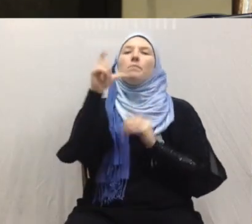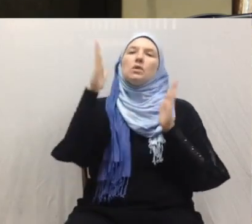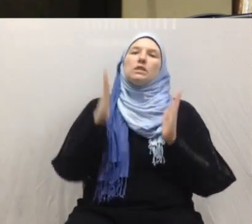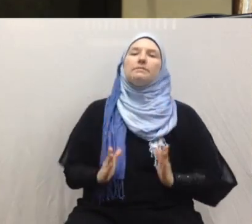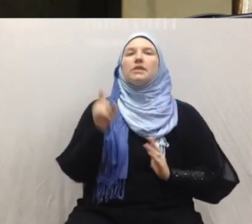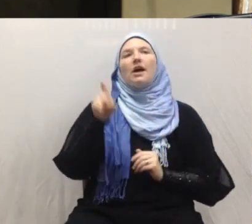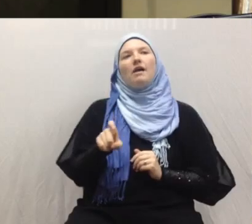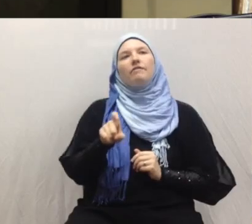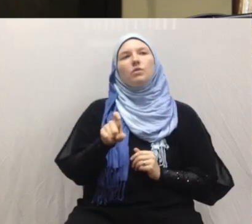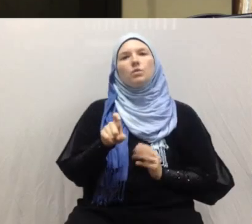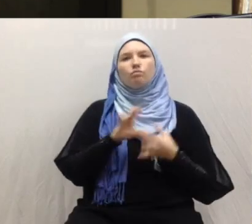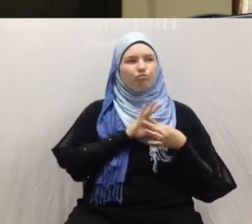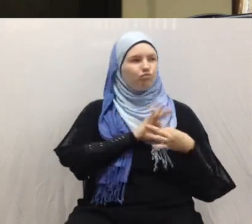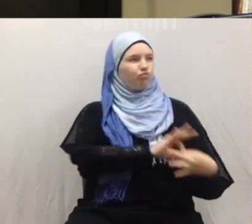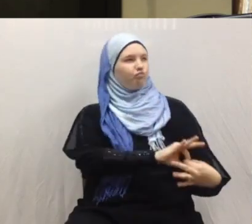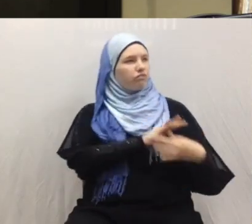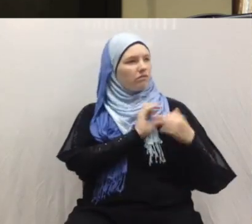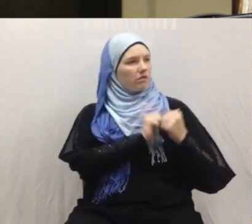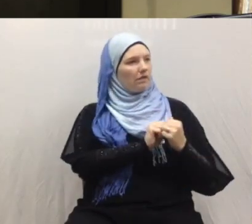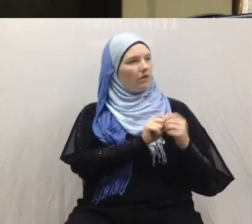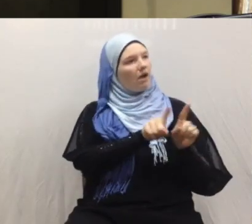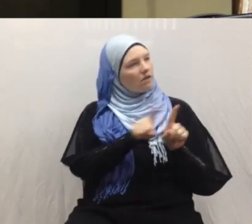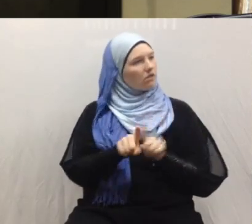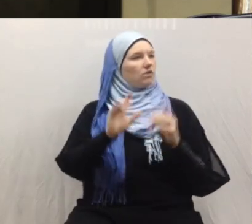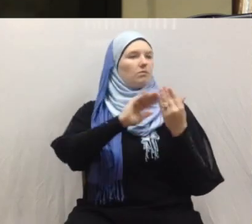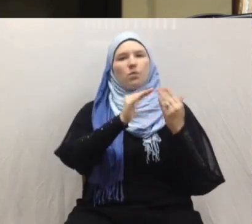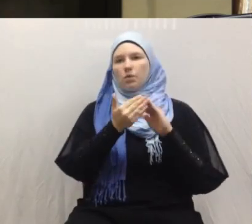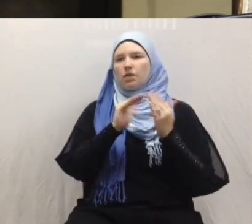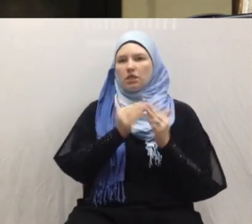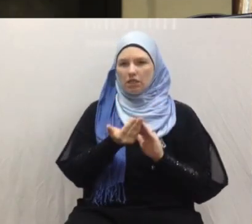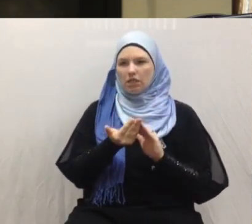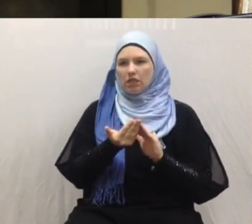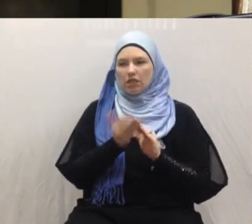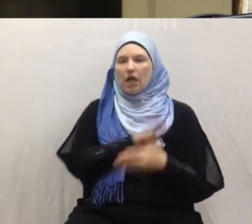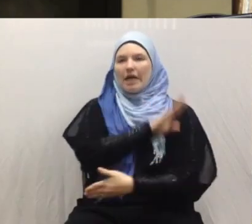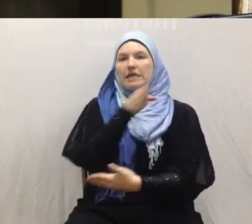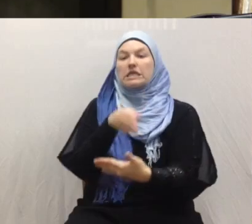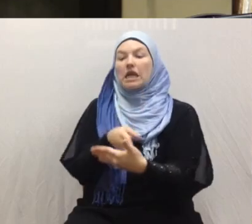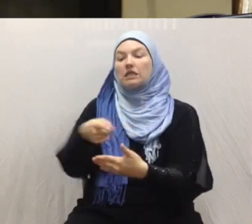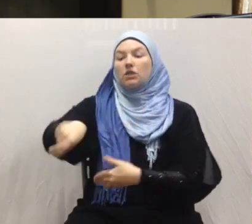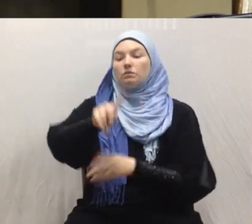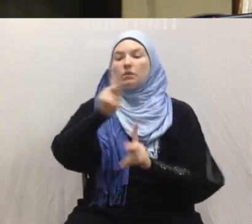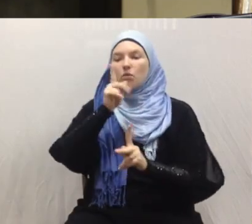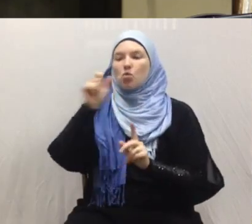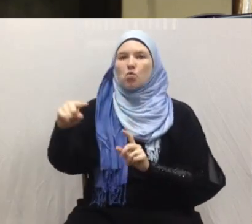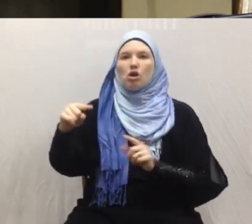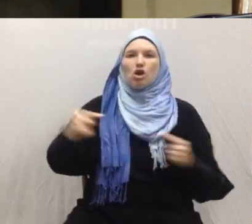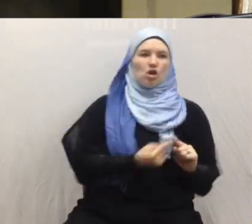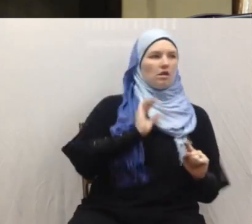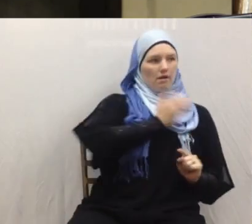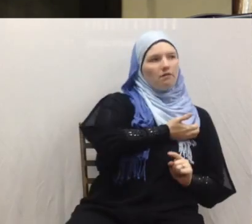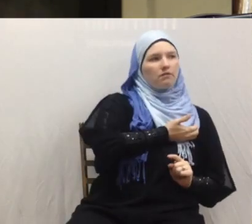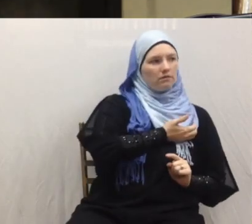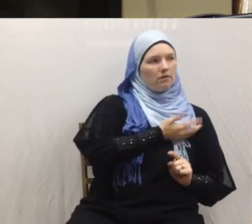stand together as a community against those who attack them from